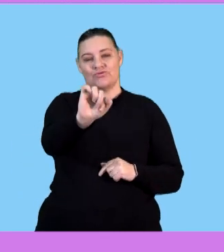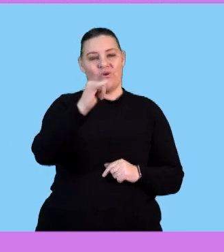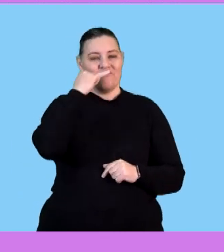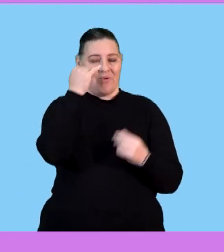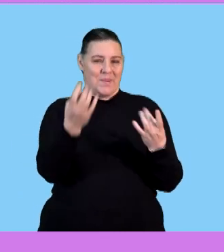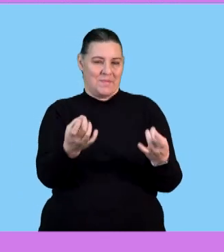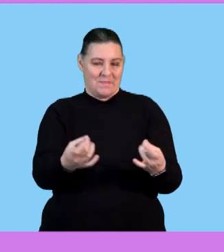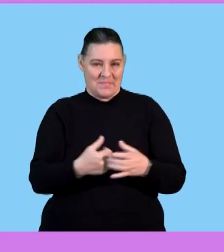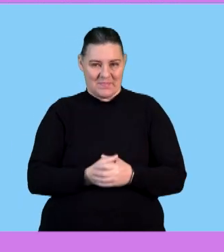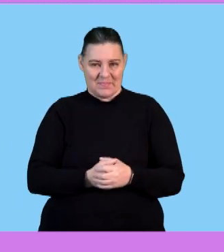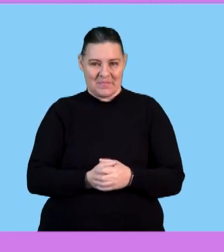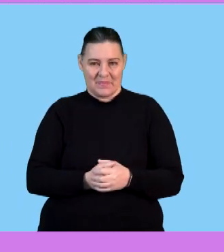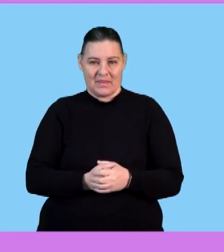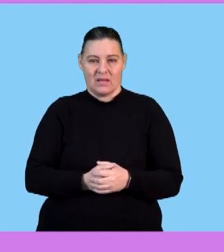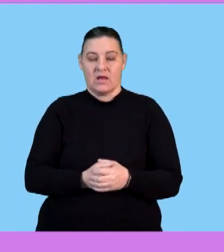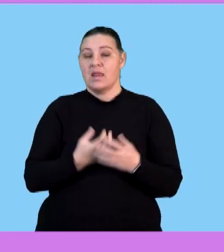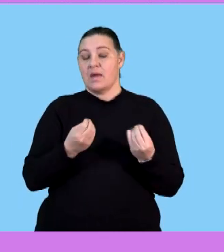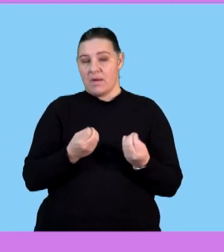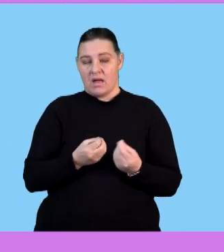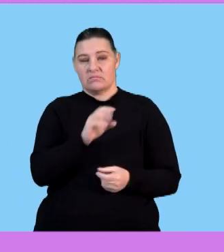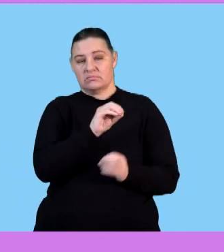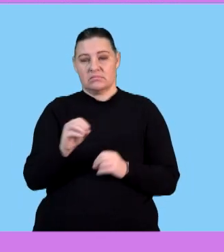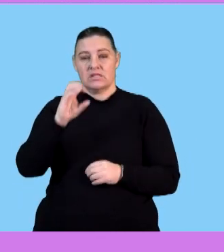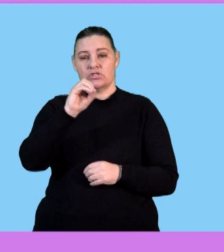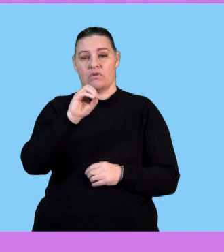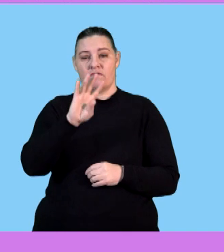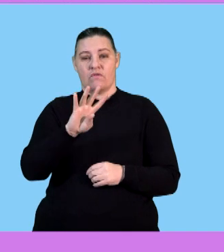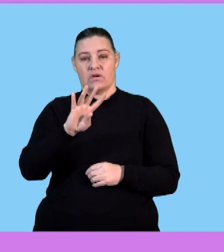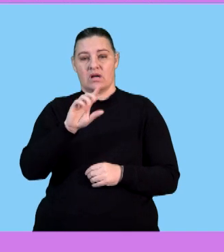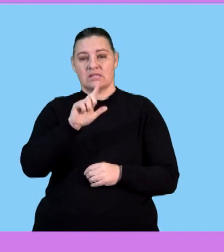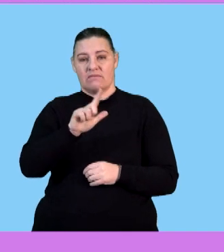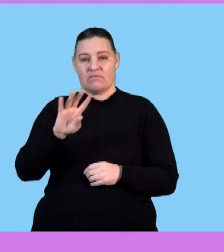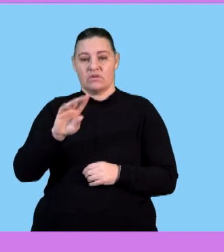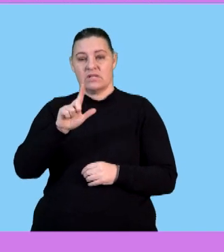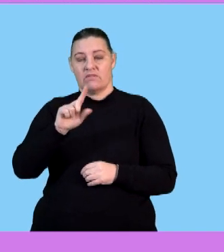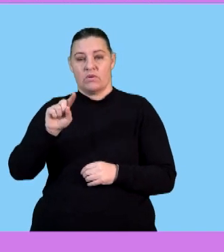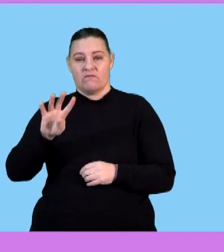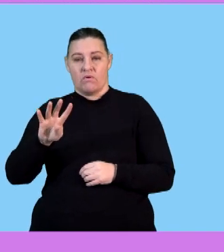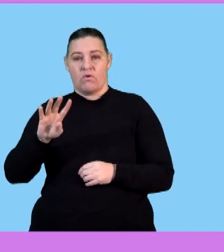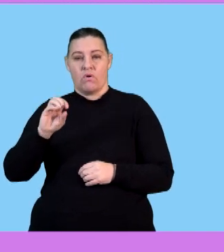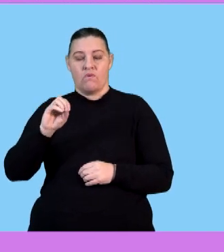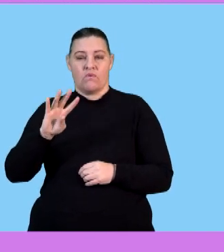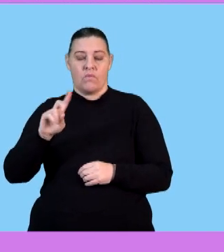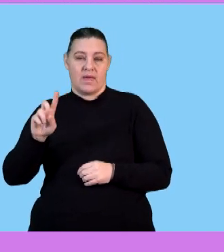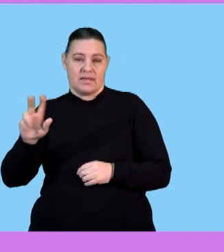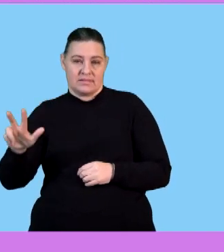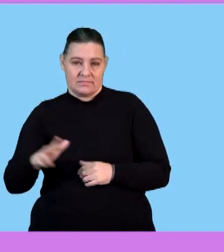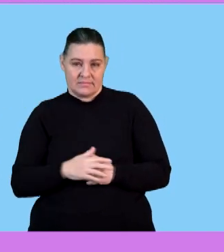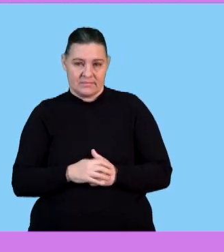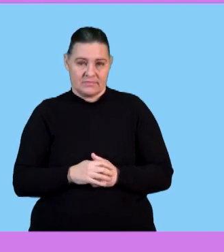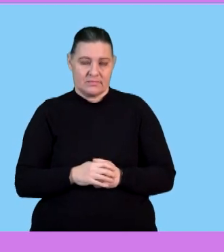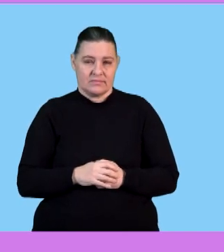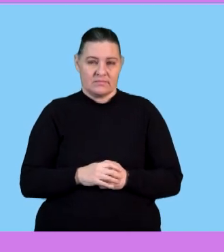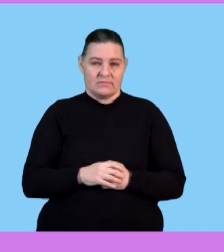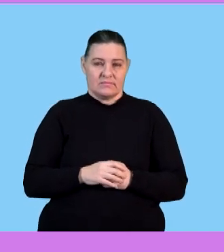number. So her phone number for landline, 074 714 0418. So